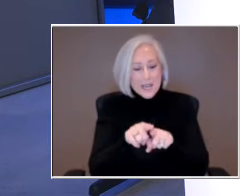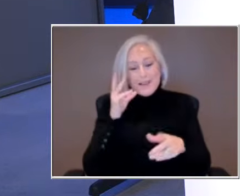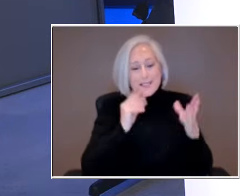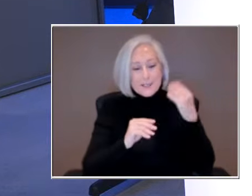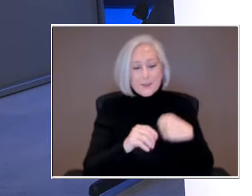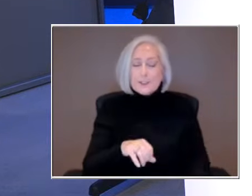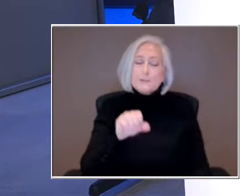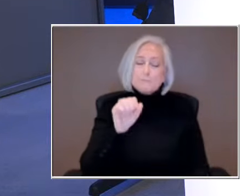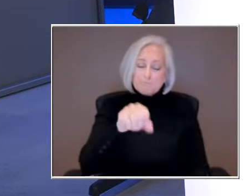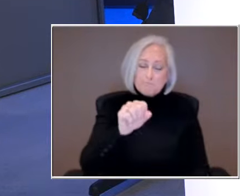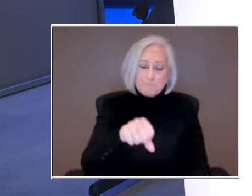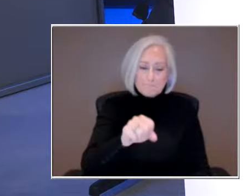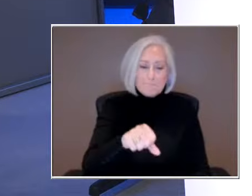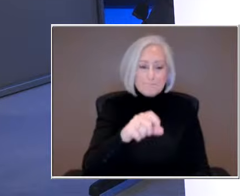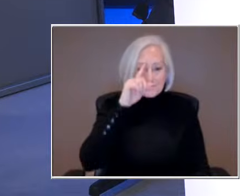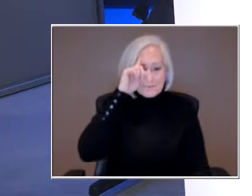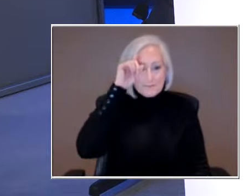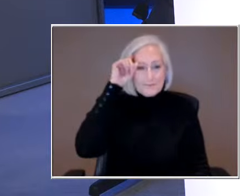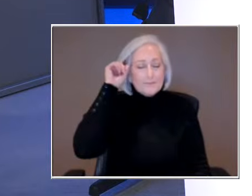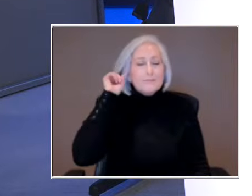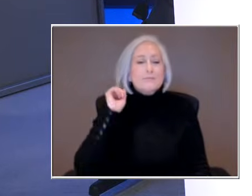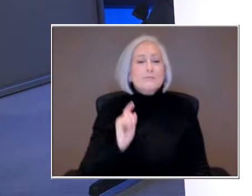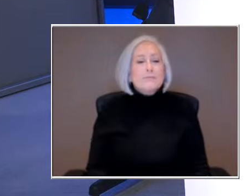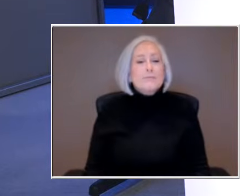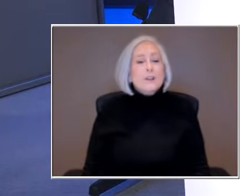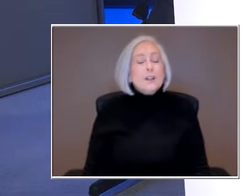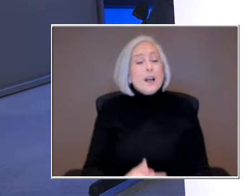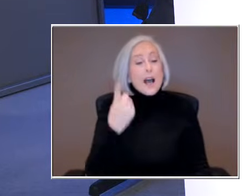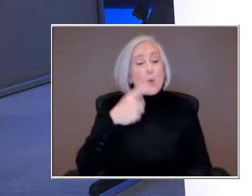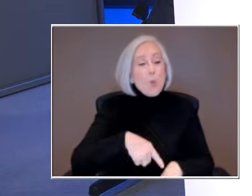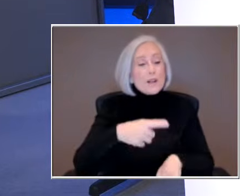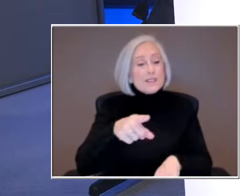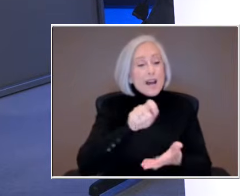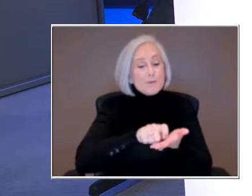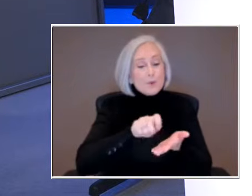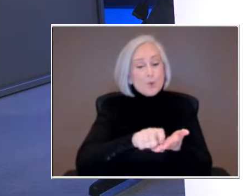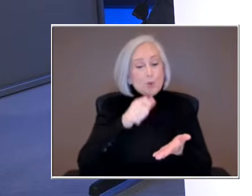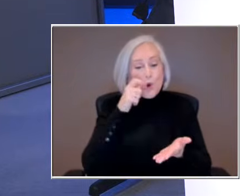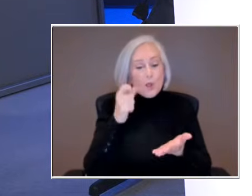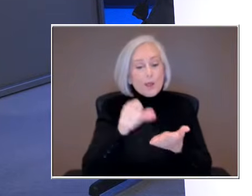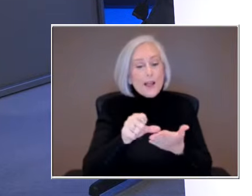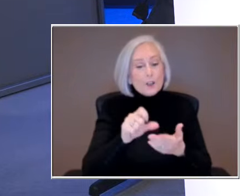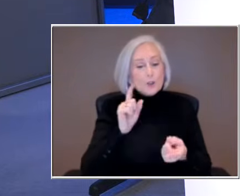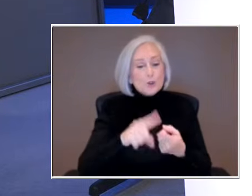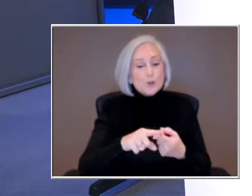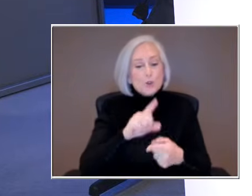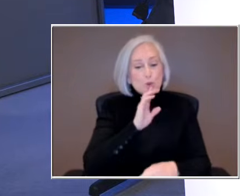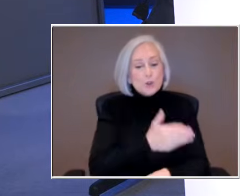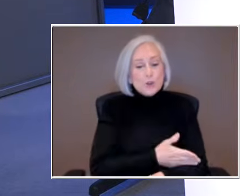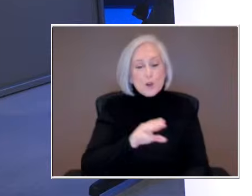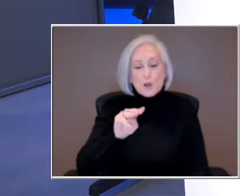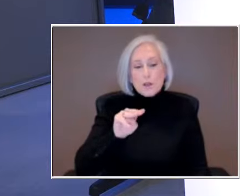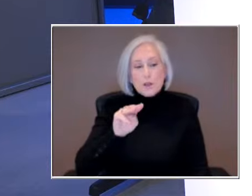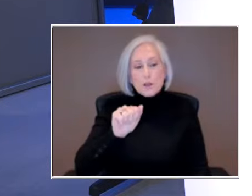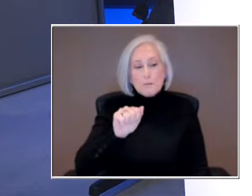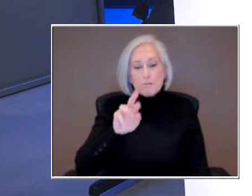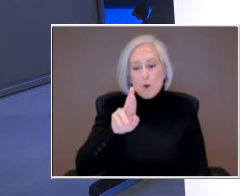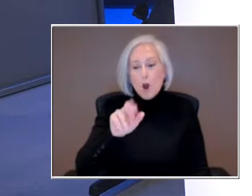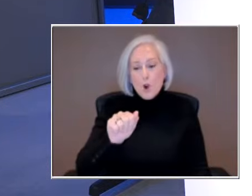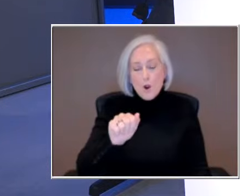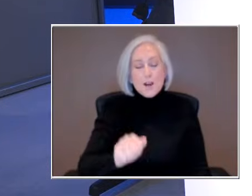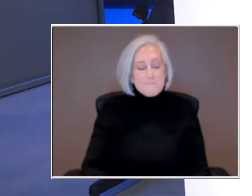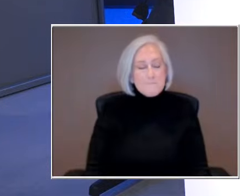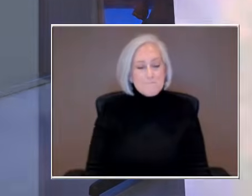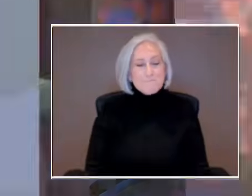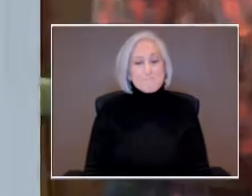yes. You were at one point writing letters to your daughter, Mara. Is it Mara or Mara? Mara? Mara, okay. So